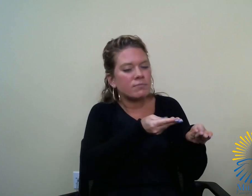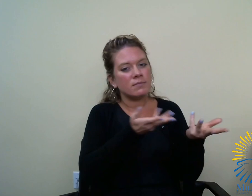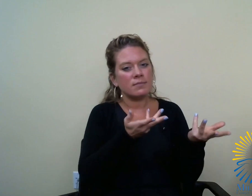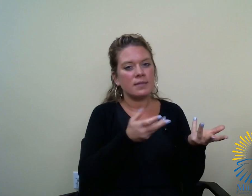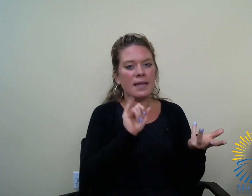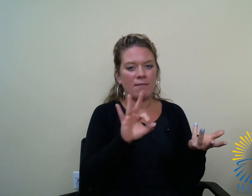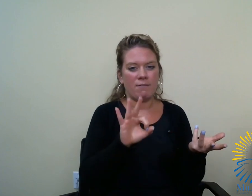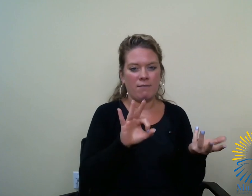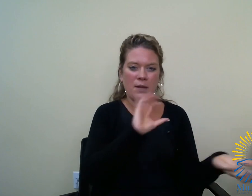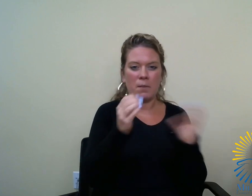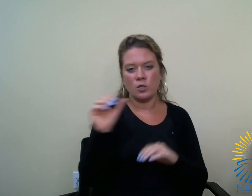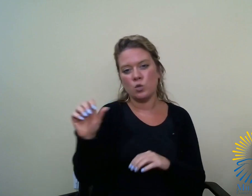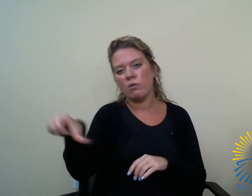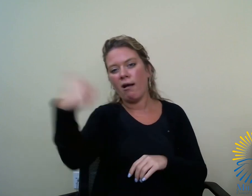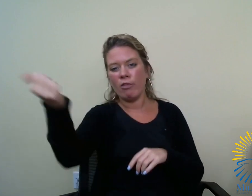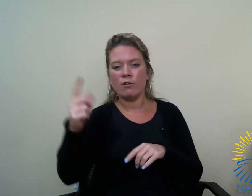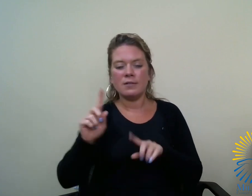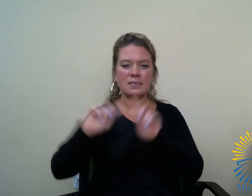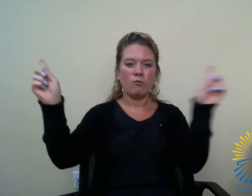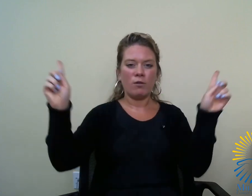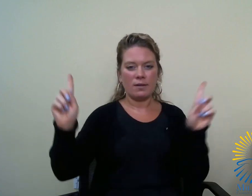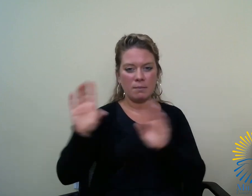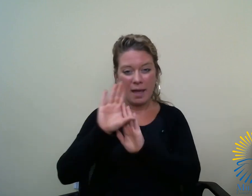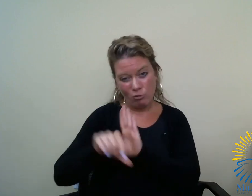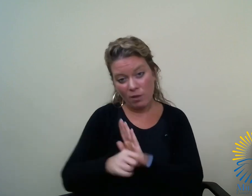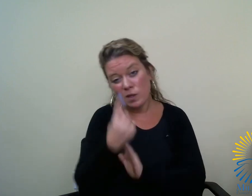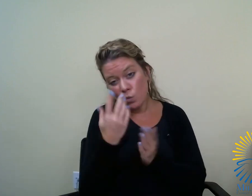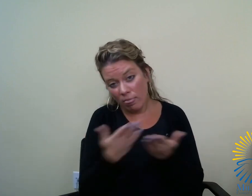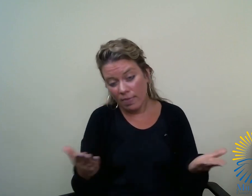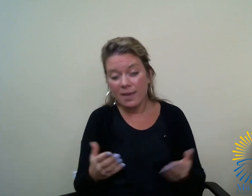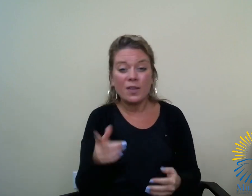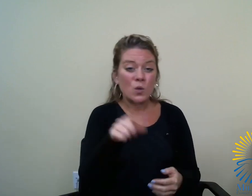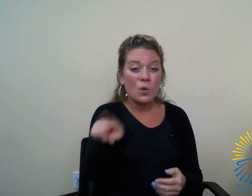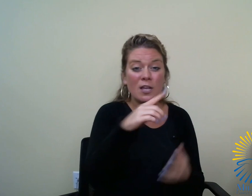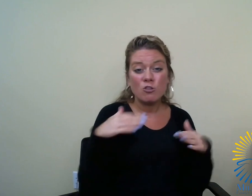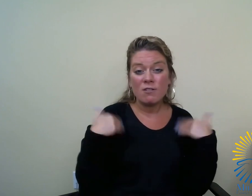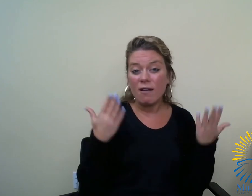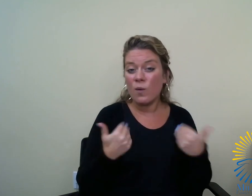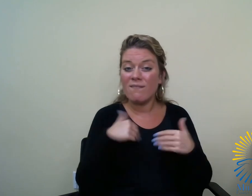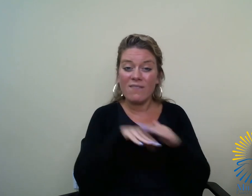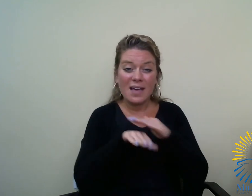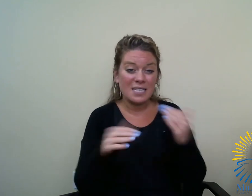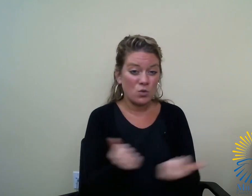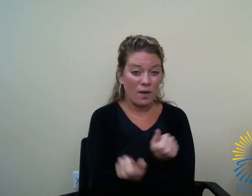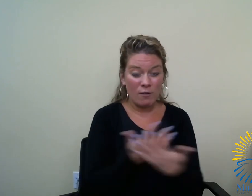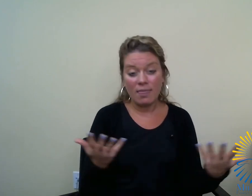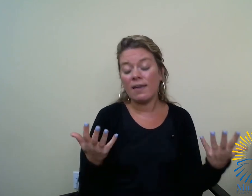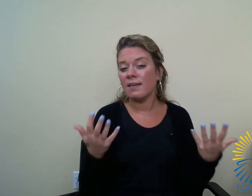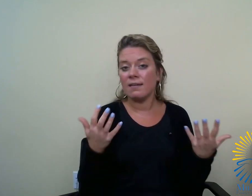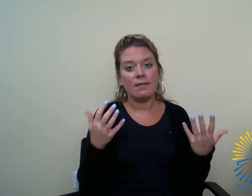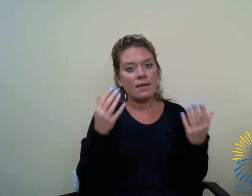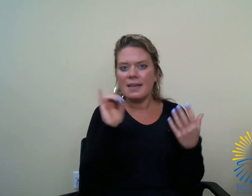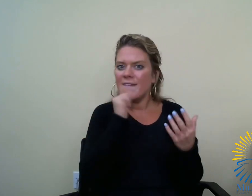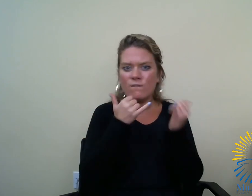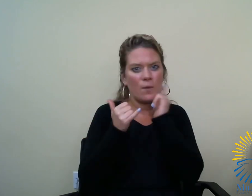of the same ethnic background, right? So that's one thing. Another thing is, you guys are young, you have access to everything. And like we said, disinformation is